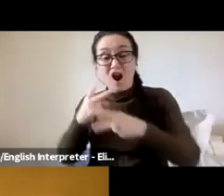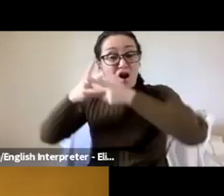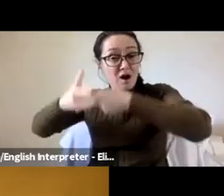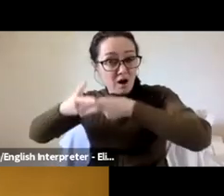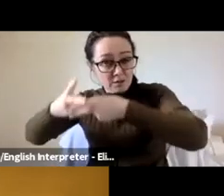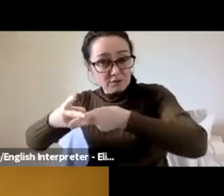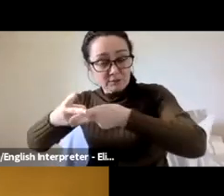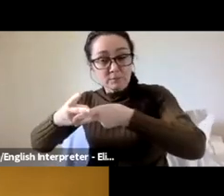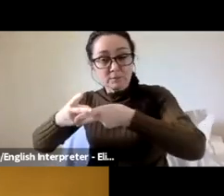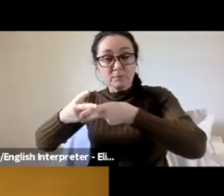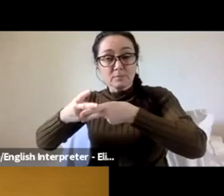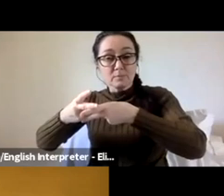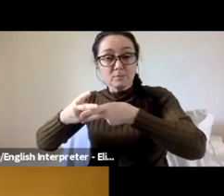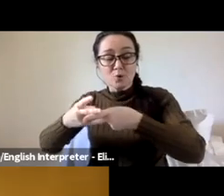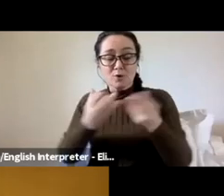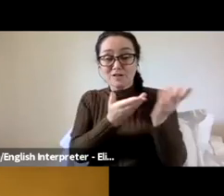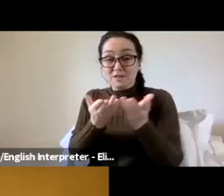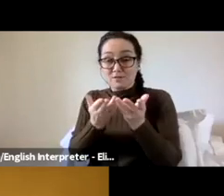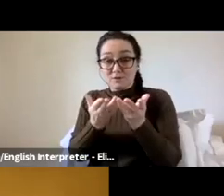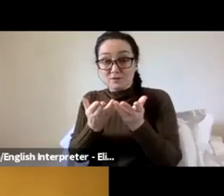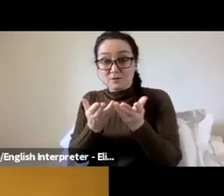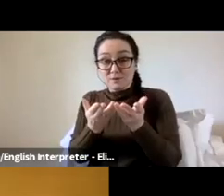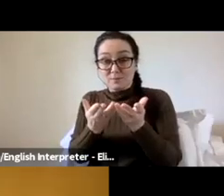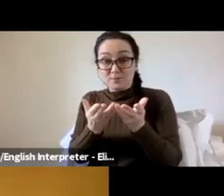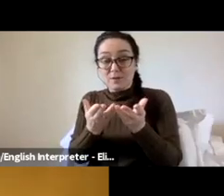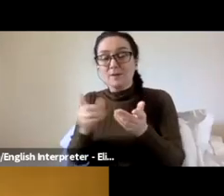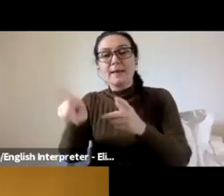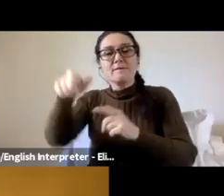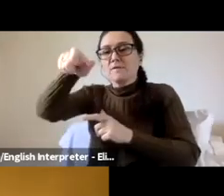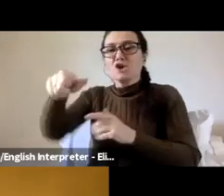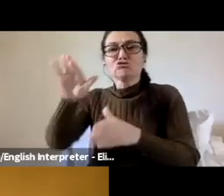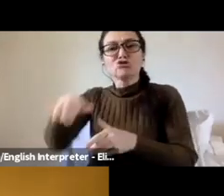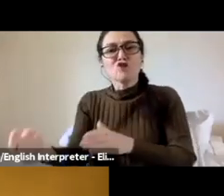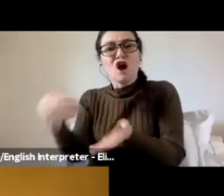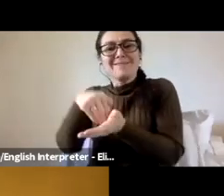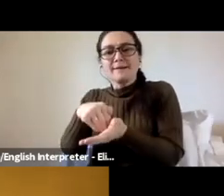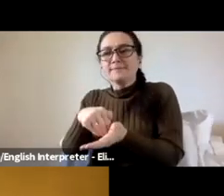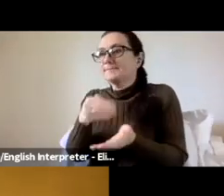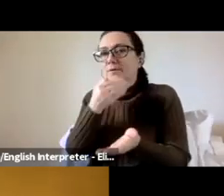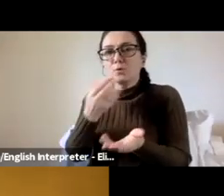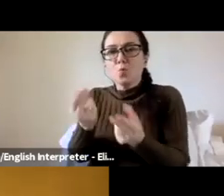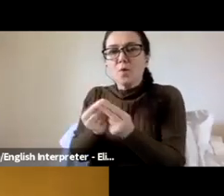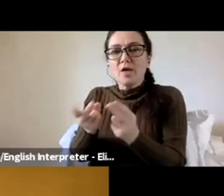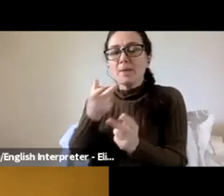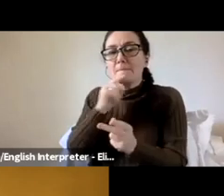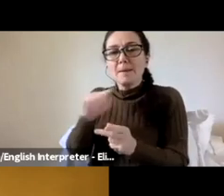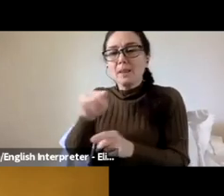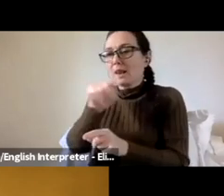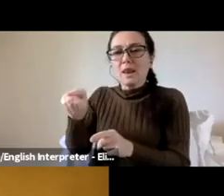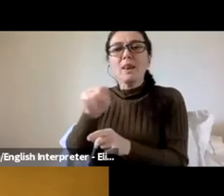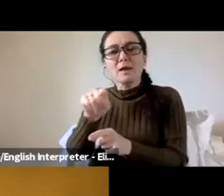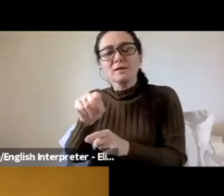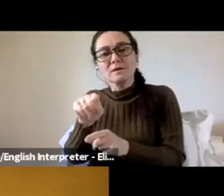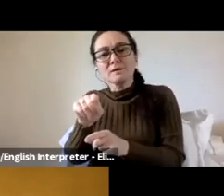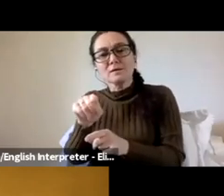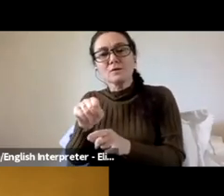for services for children that are unaccompanied. So there is it's a big support from public authorities, Scottish